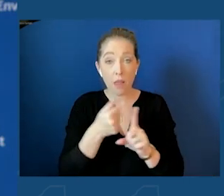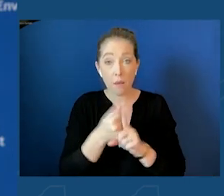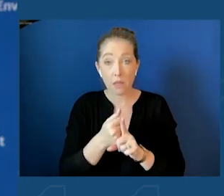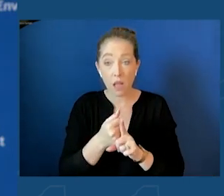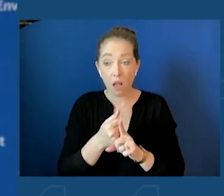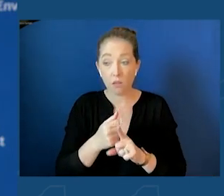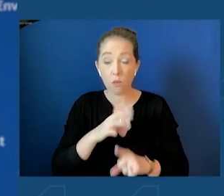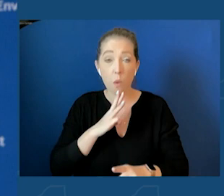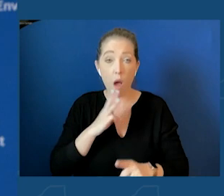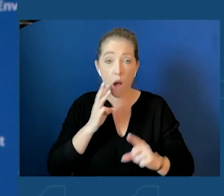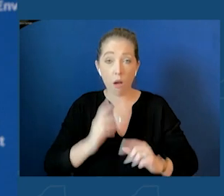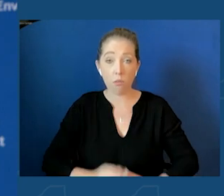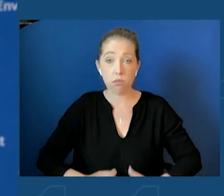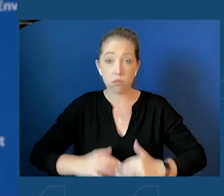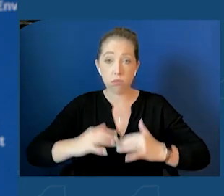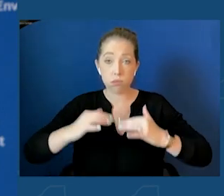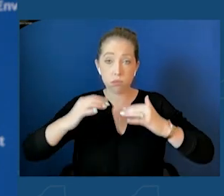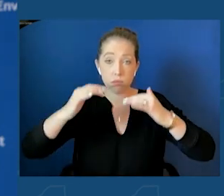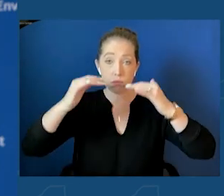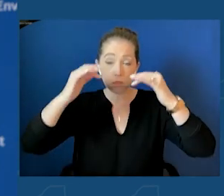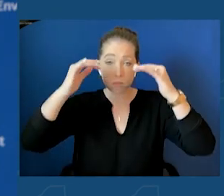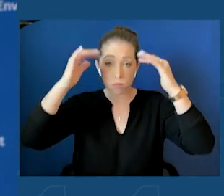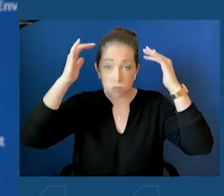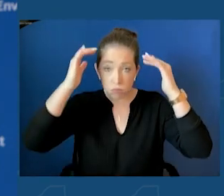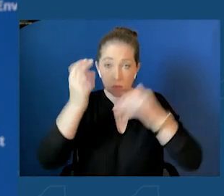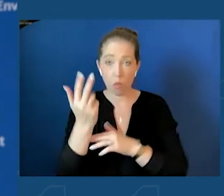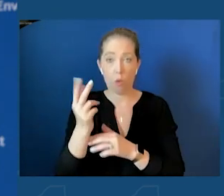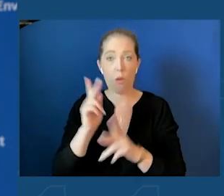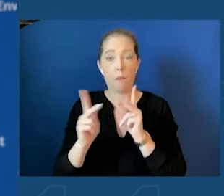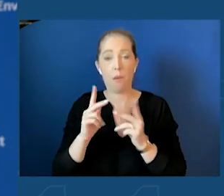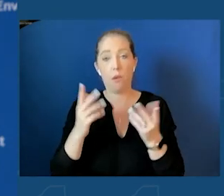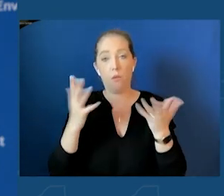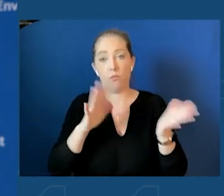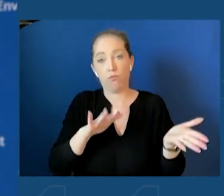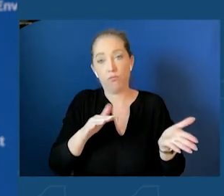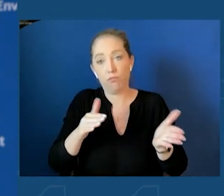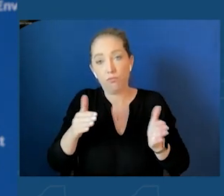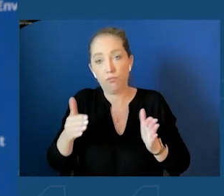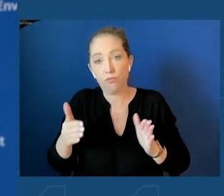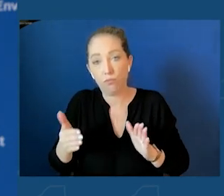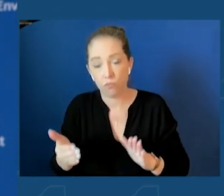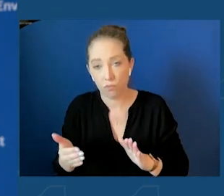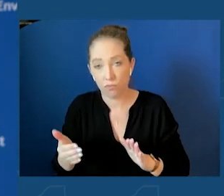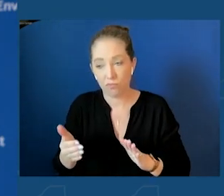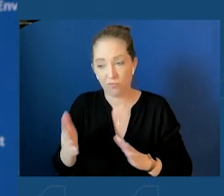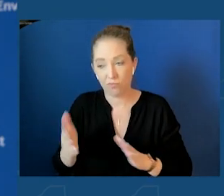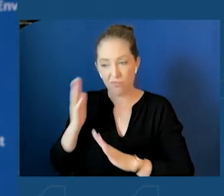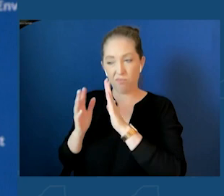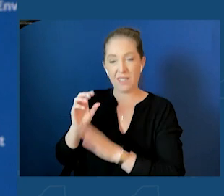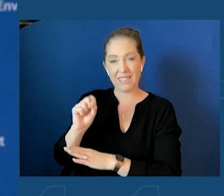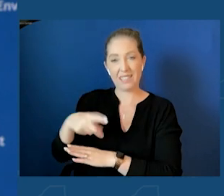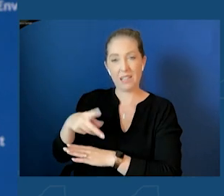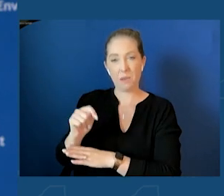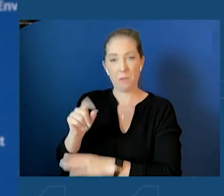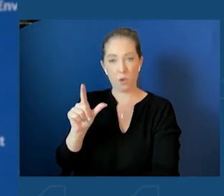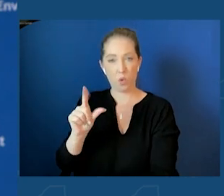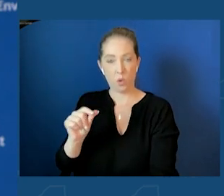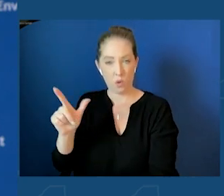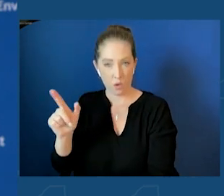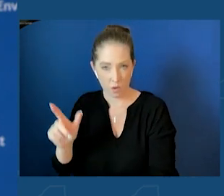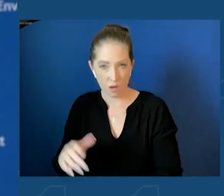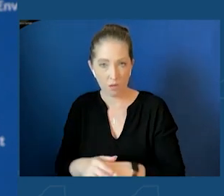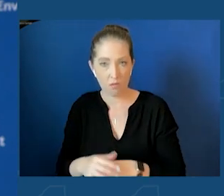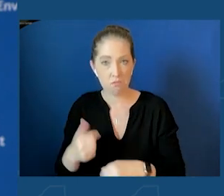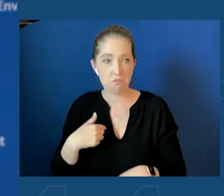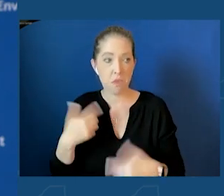New York because of hurricanes back in August and September of 2021. I saw train tracks buried in 10 feet